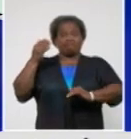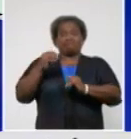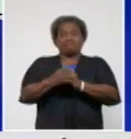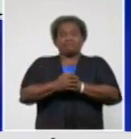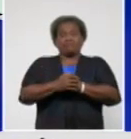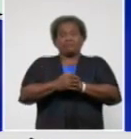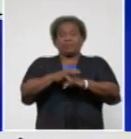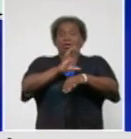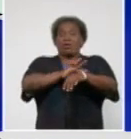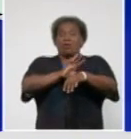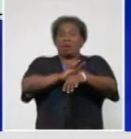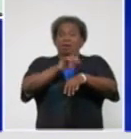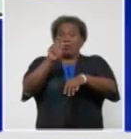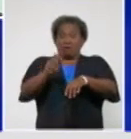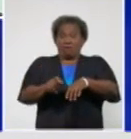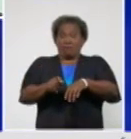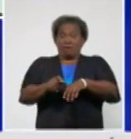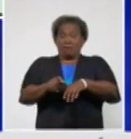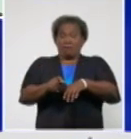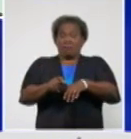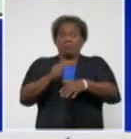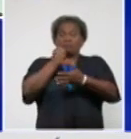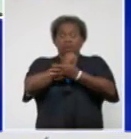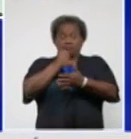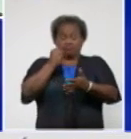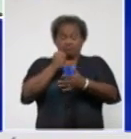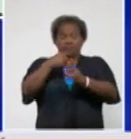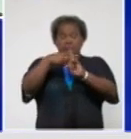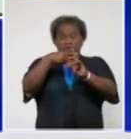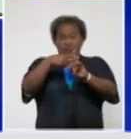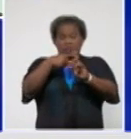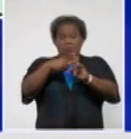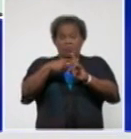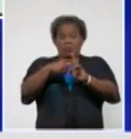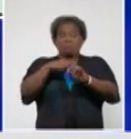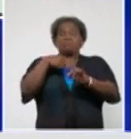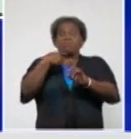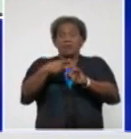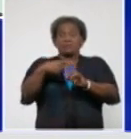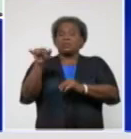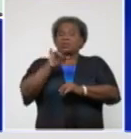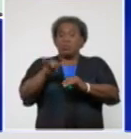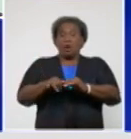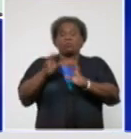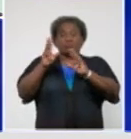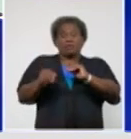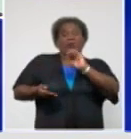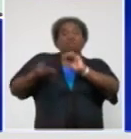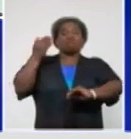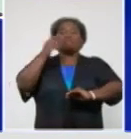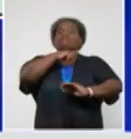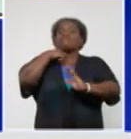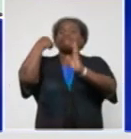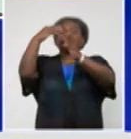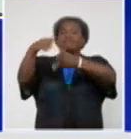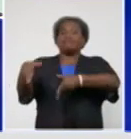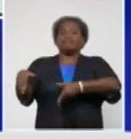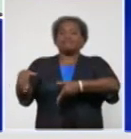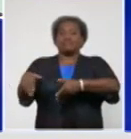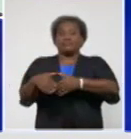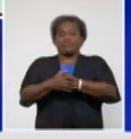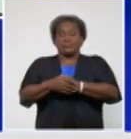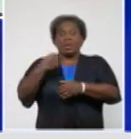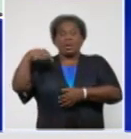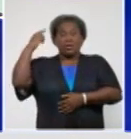and COVID-19 fatalities. In Mexico, for example, 534 people died of